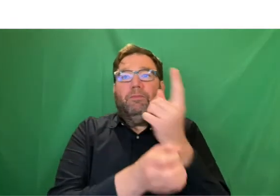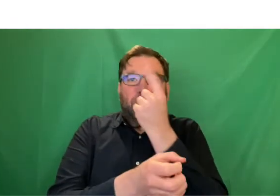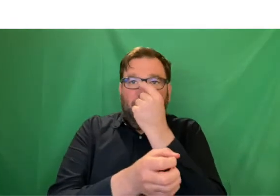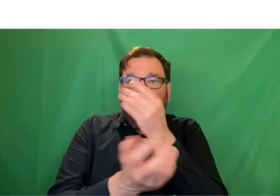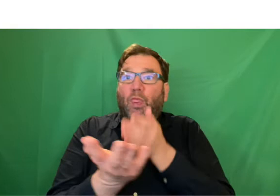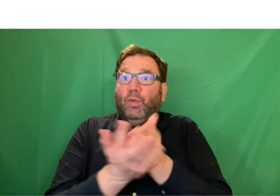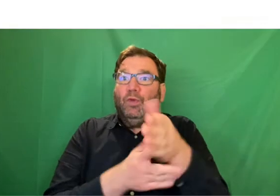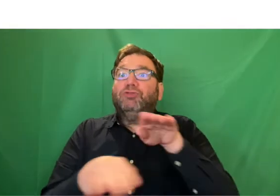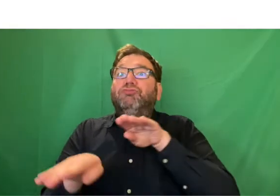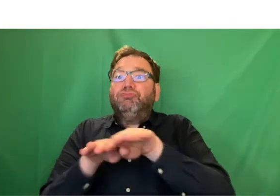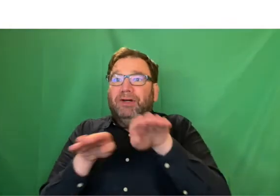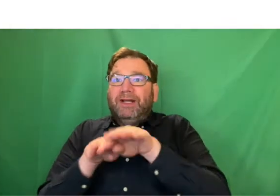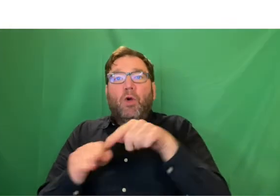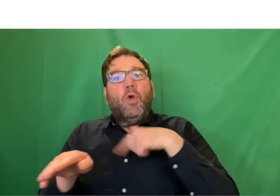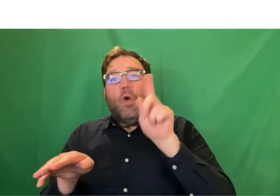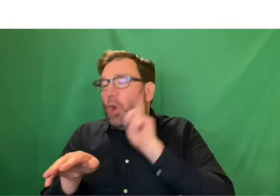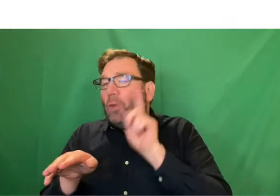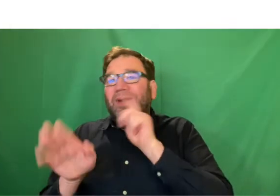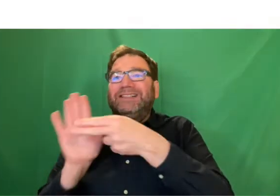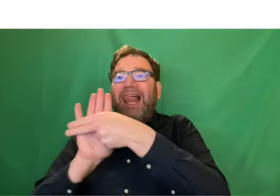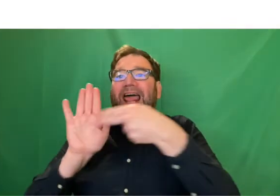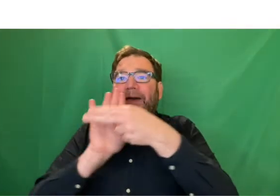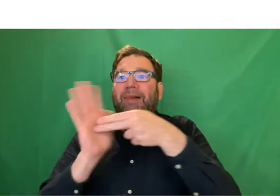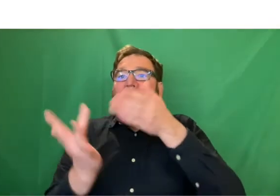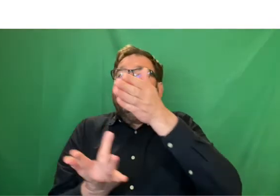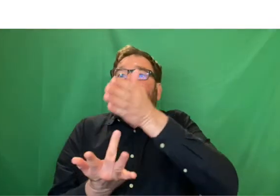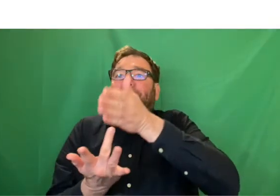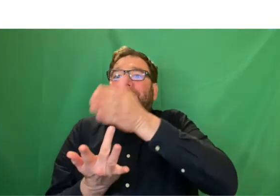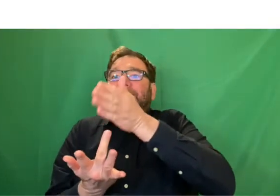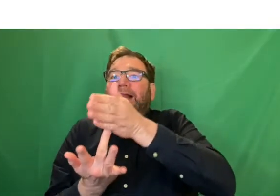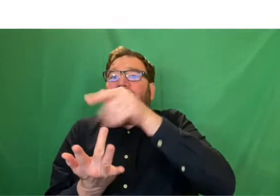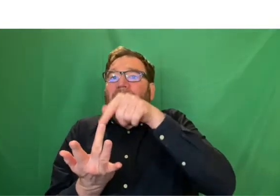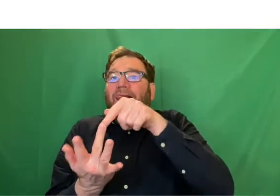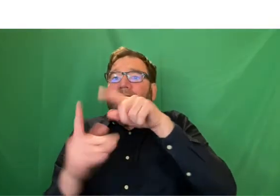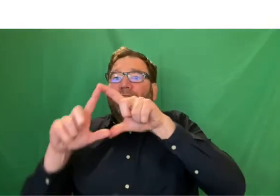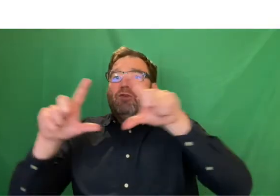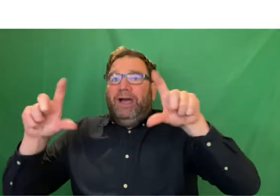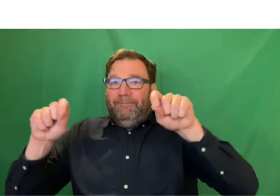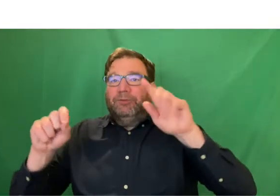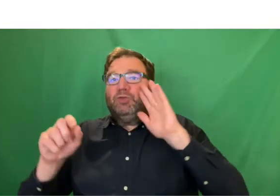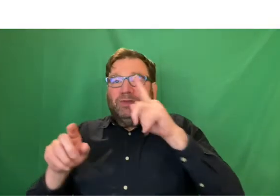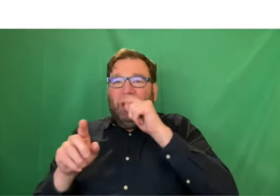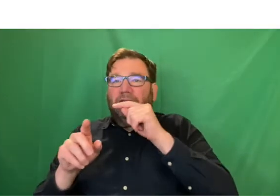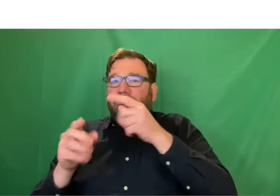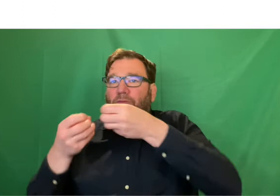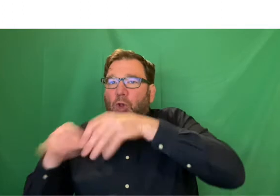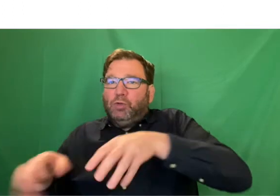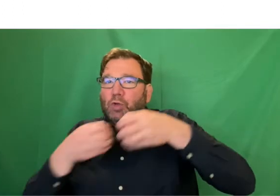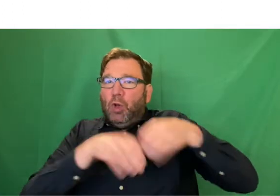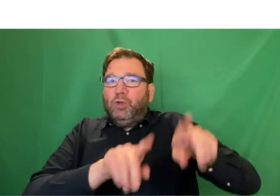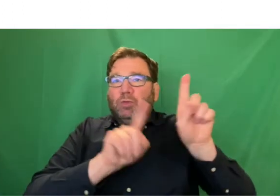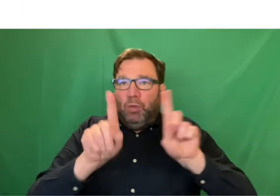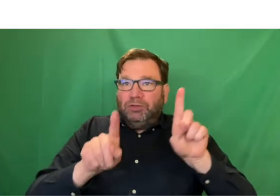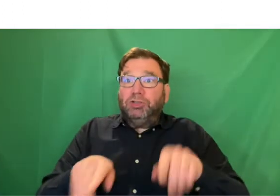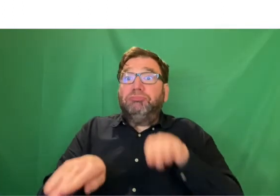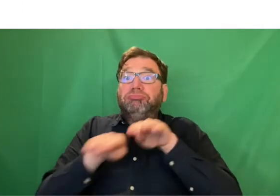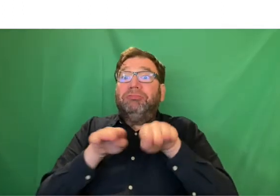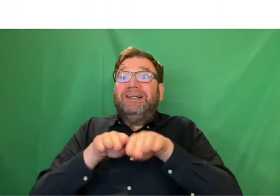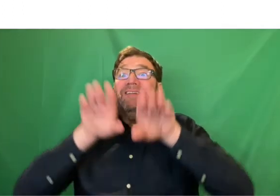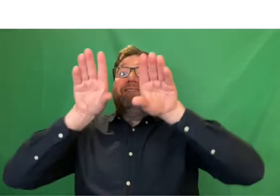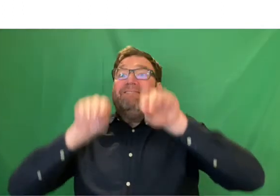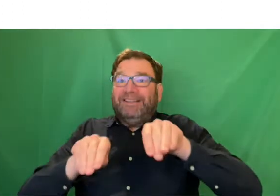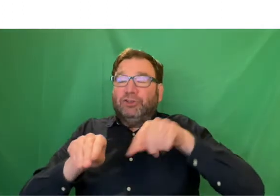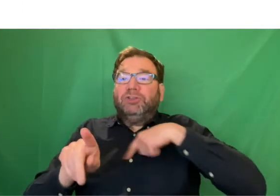During the training, we always use the label of the middle frame to calculate the loss. After this training, we only use the backbone